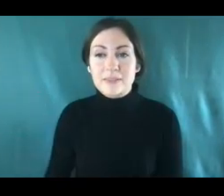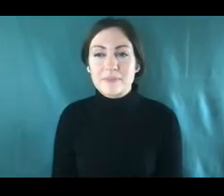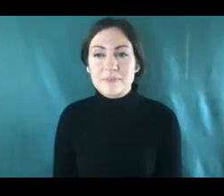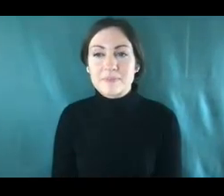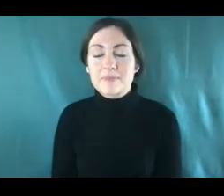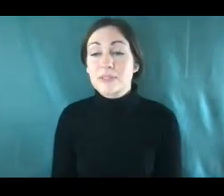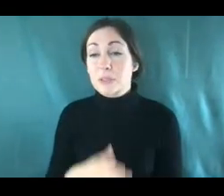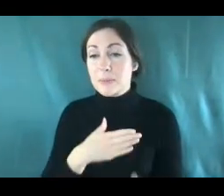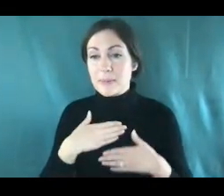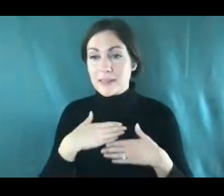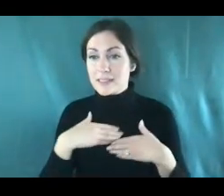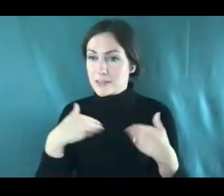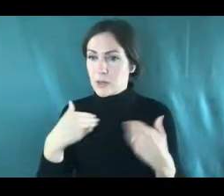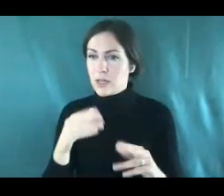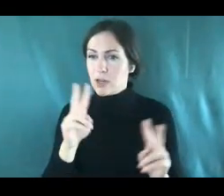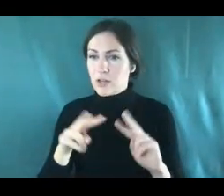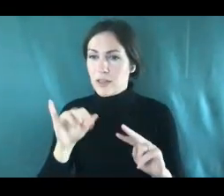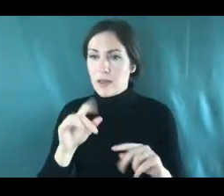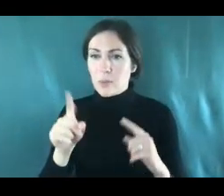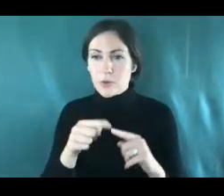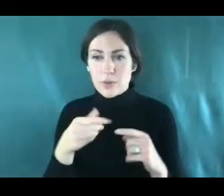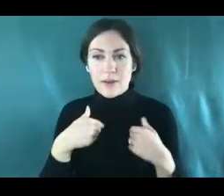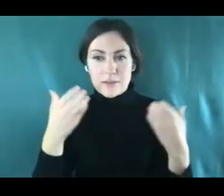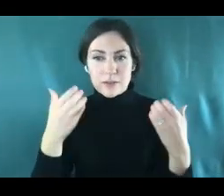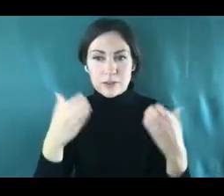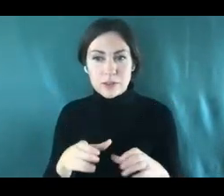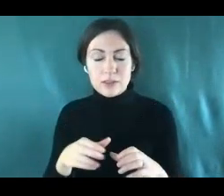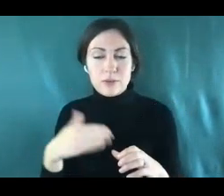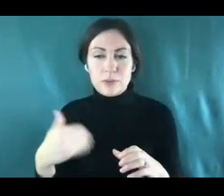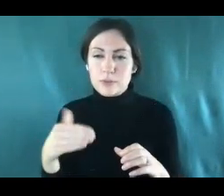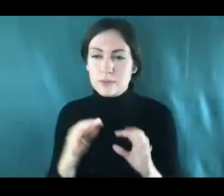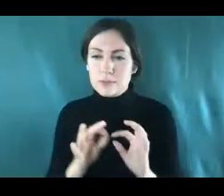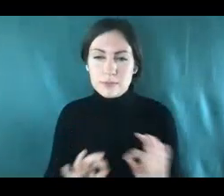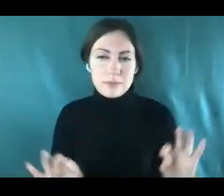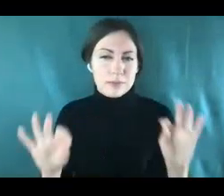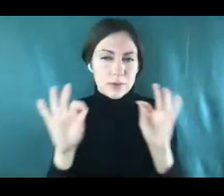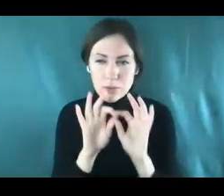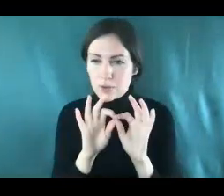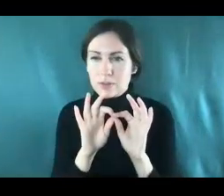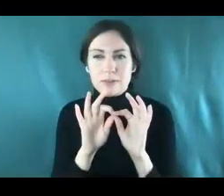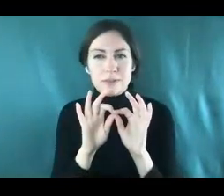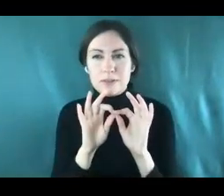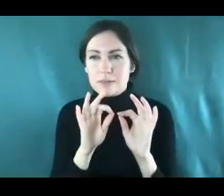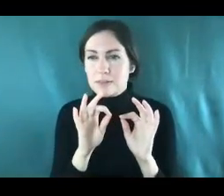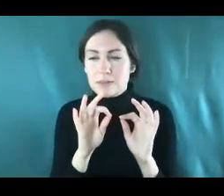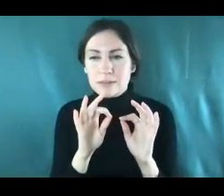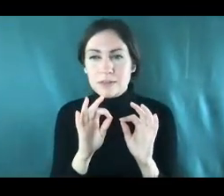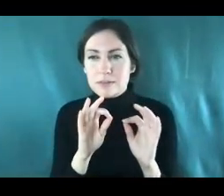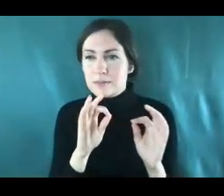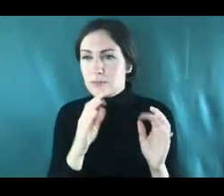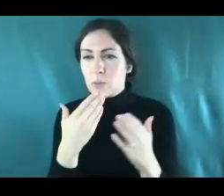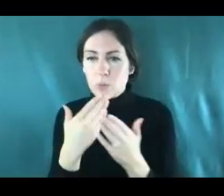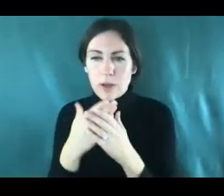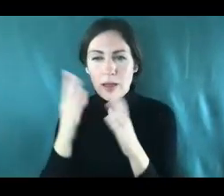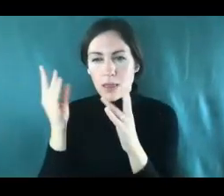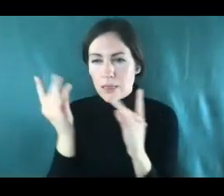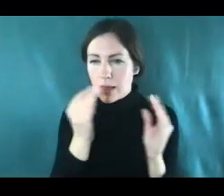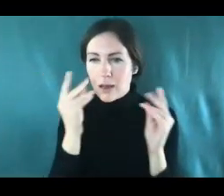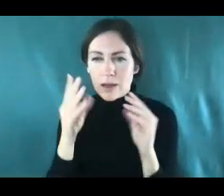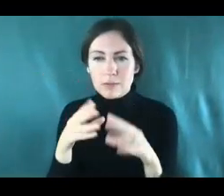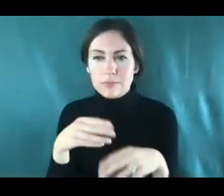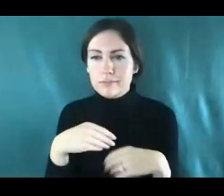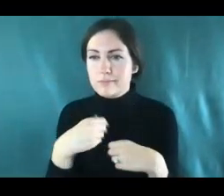So please take a look at that when you have a chance. This is an immensely important and really thought out and well-produced